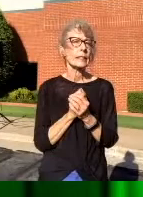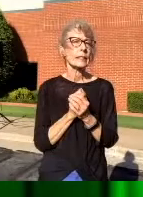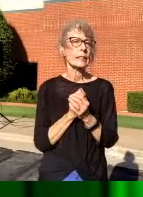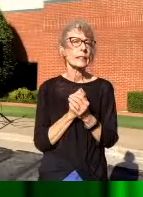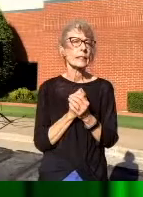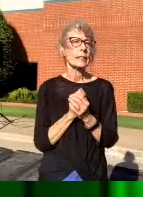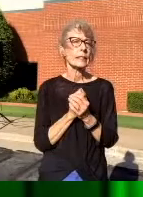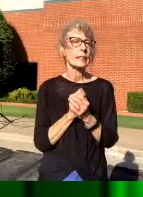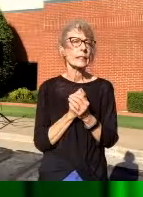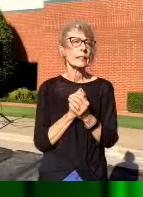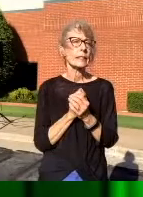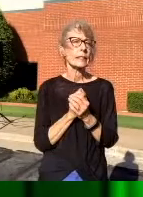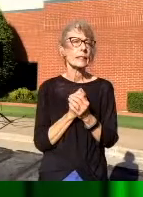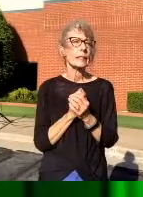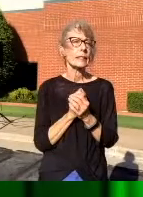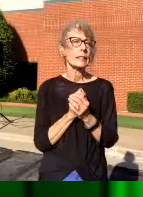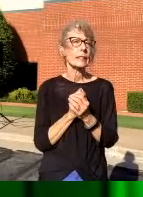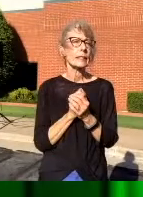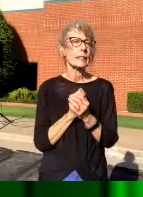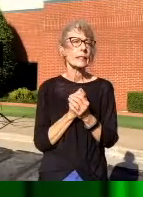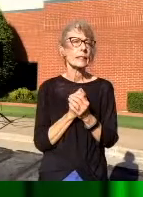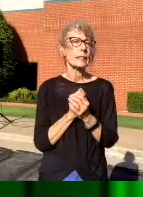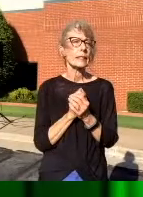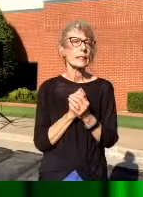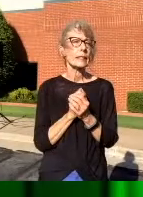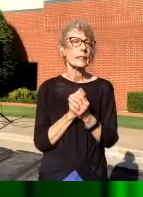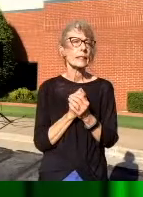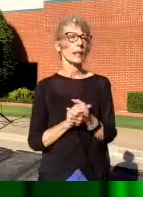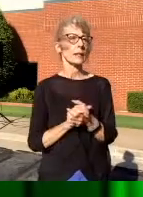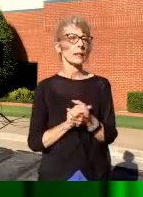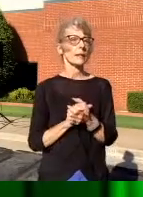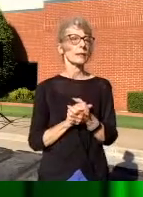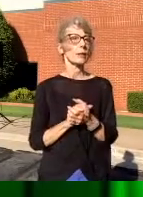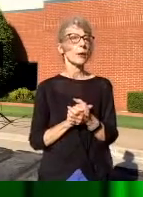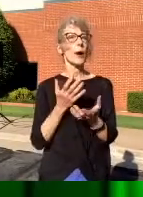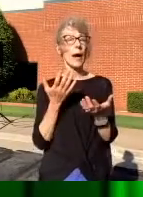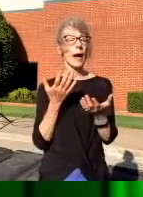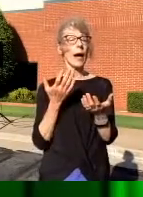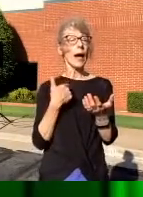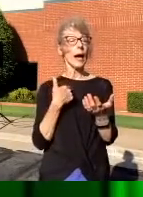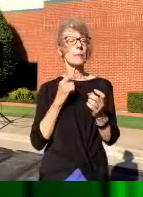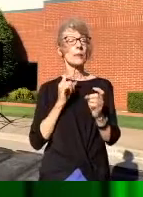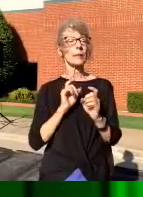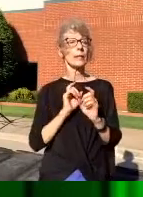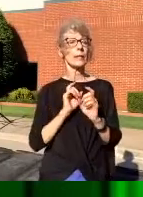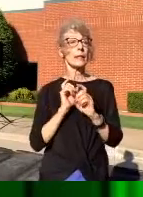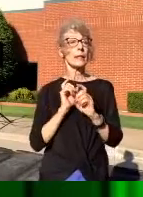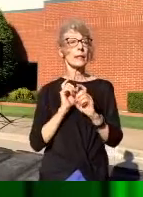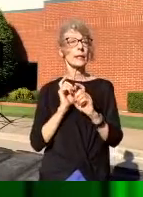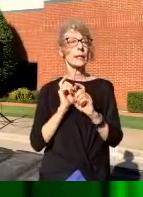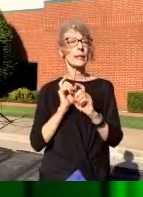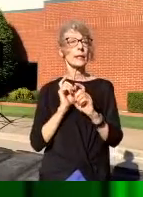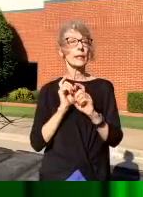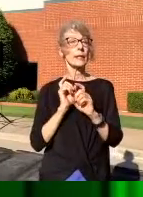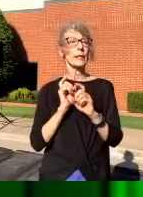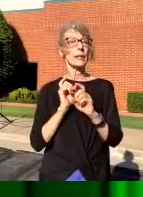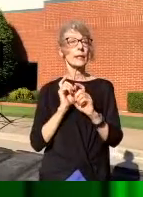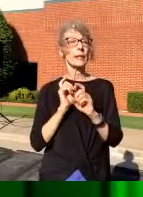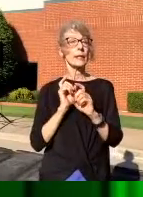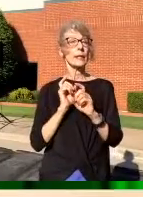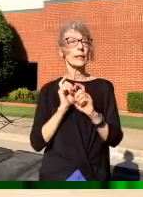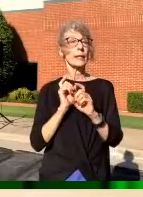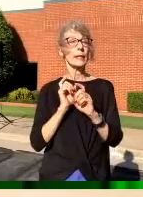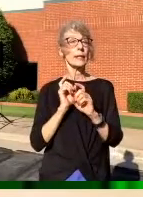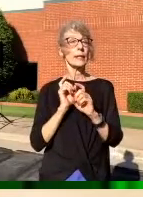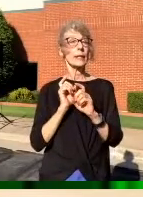a more or less mid-year church report, and then in just a moment, Brent Scott is going to lead us in